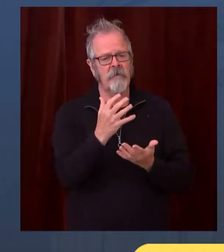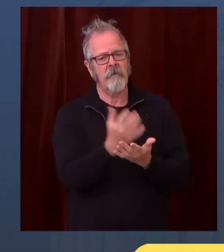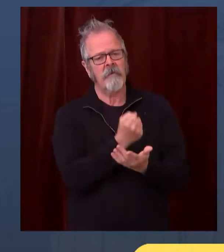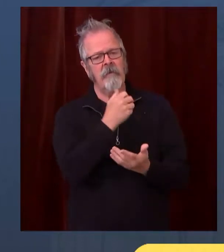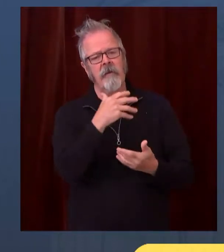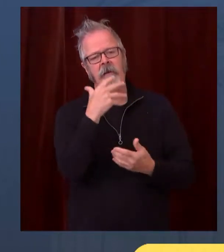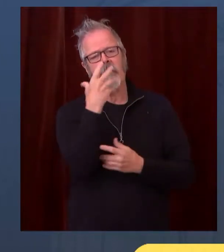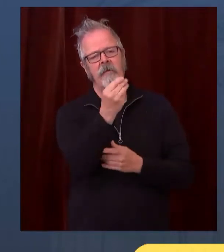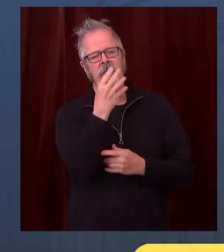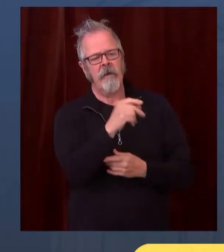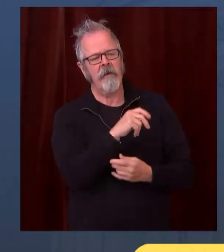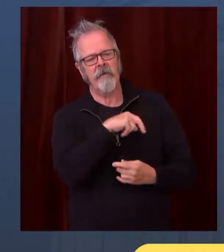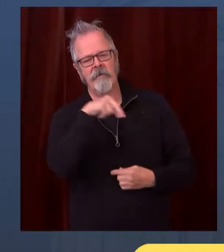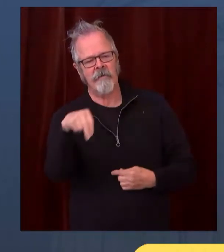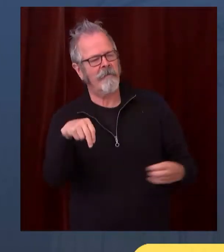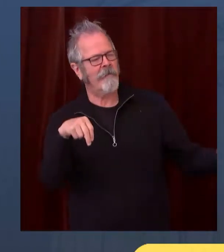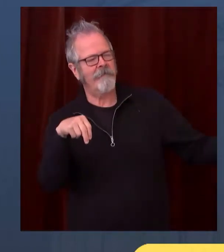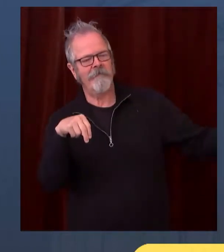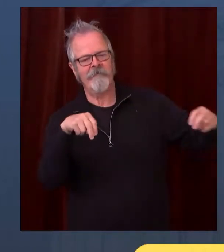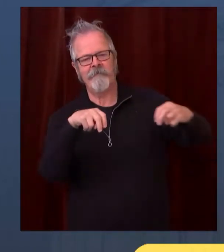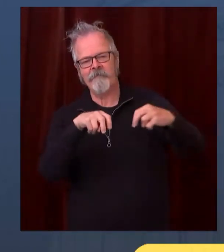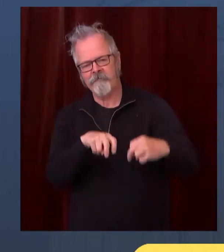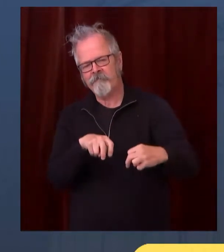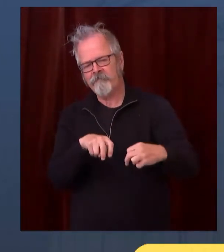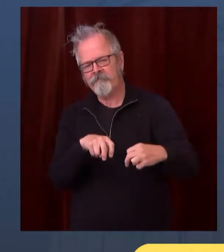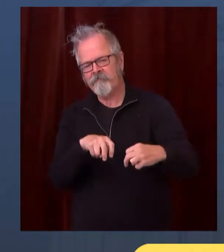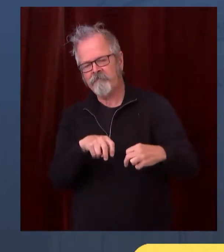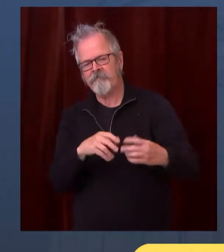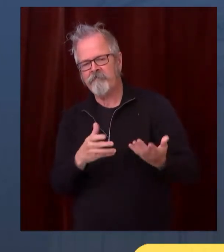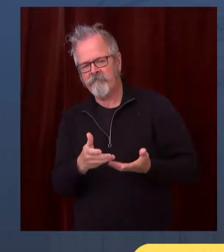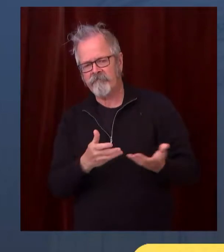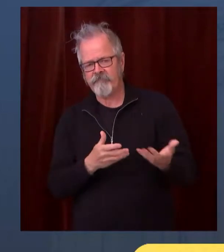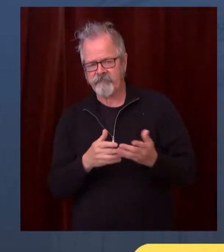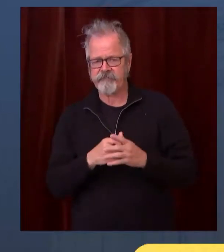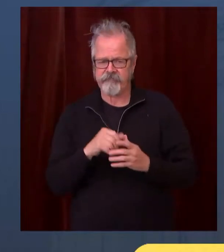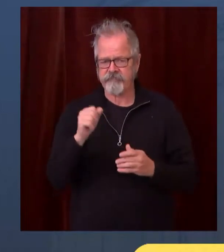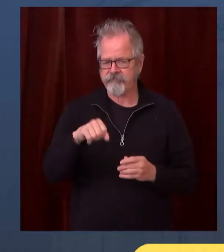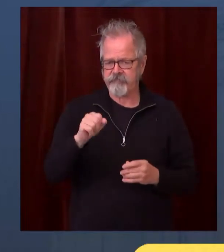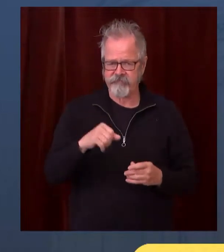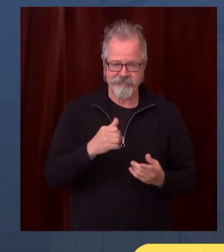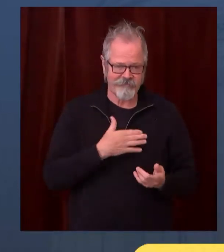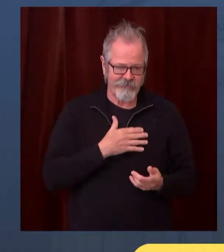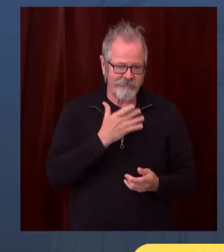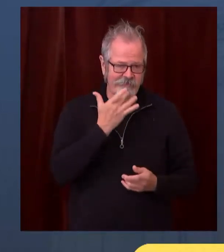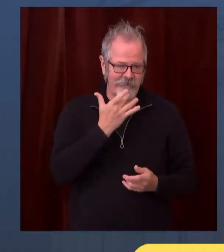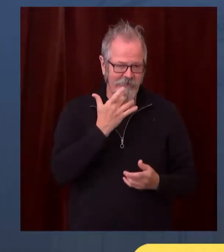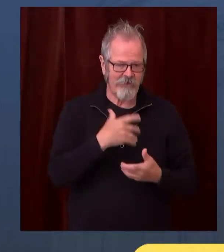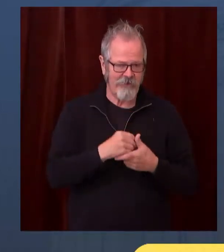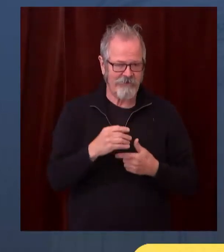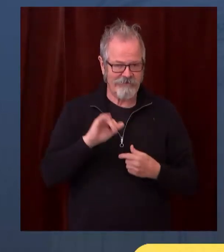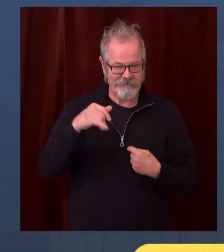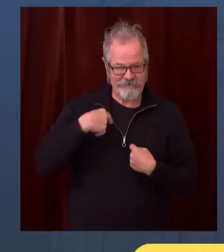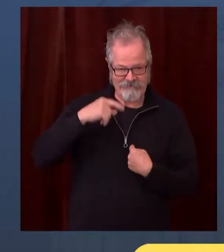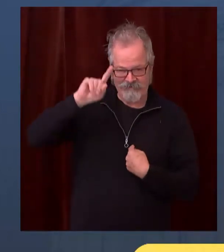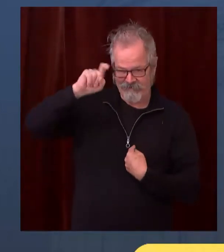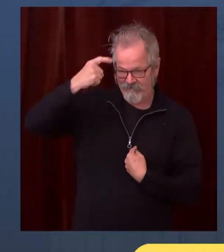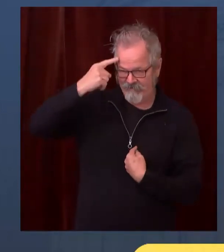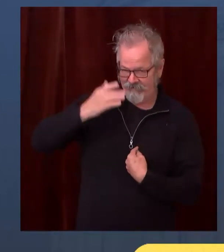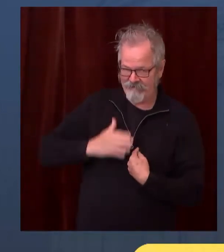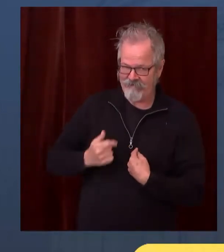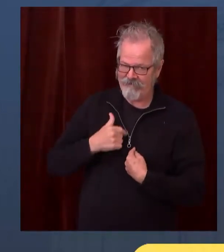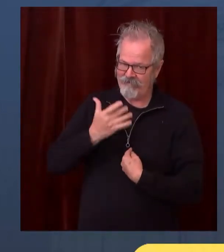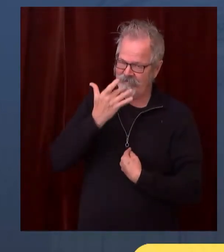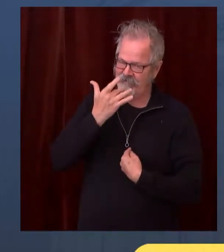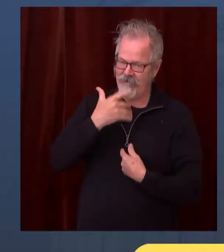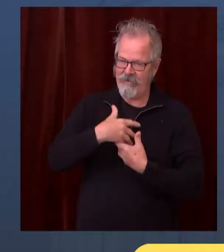outdoor seating and social distancing, and enjoy the fruits of those relationships. As conditions